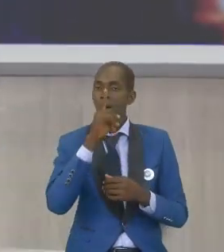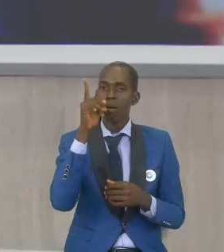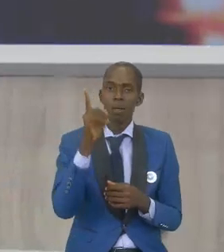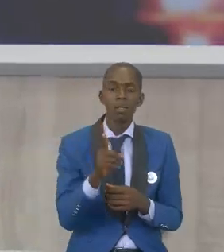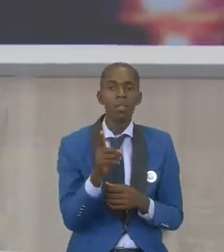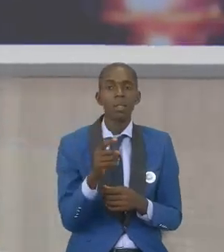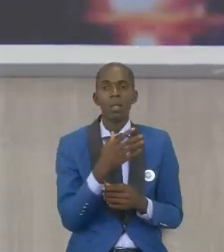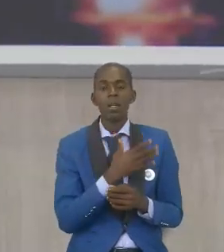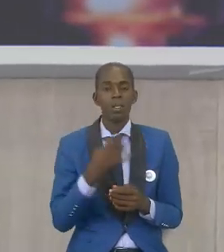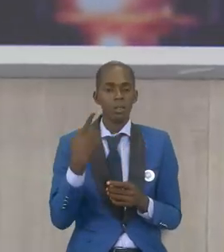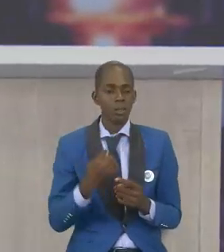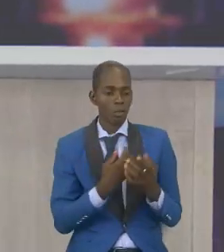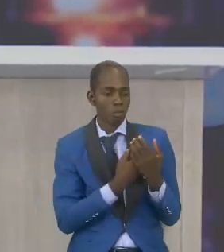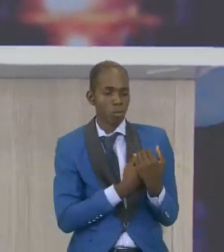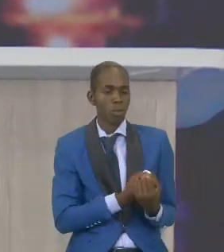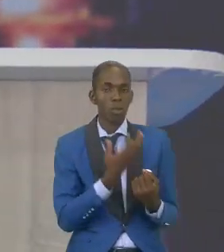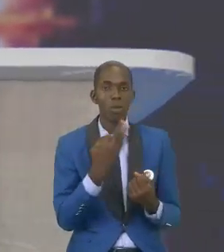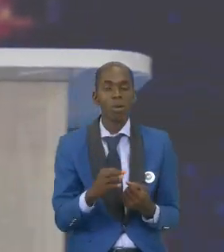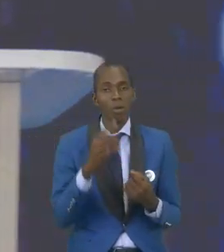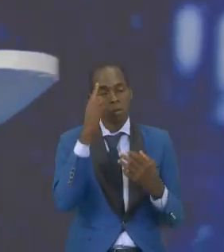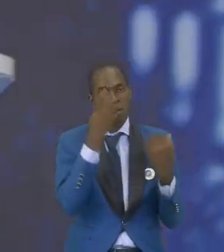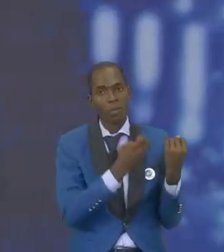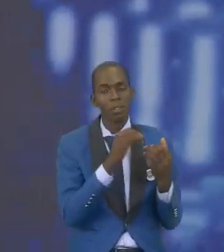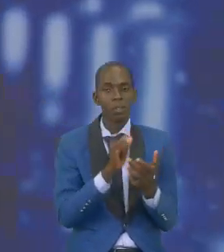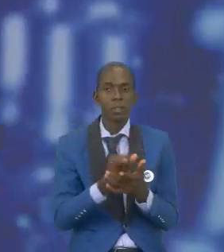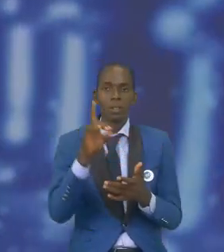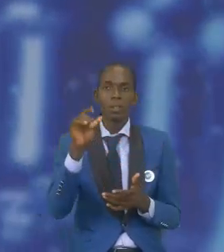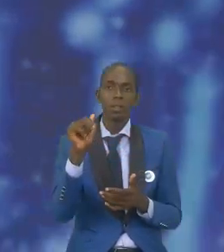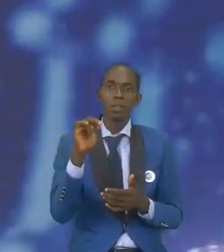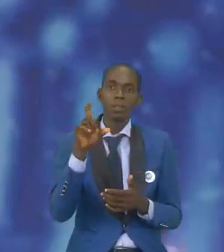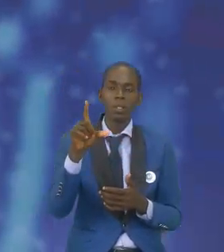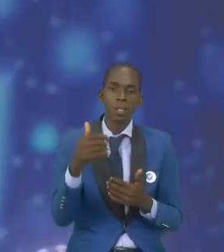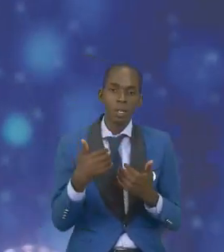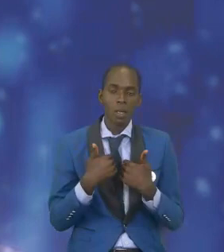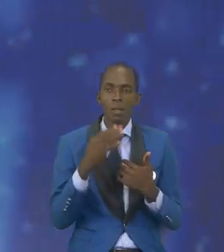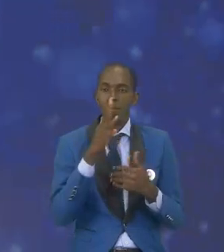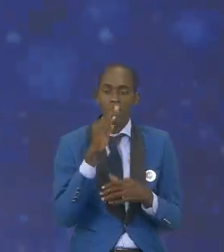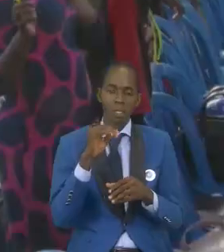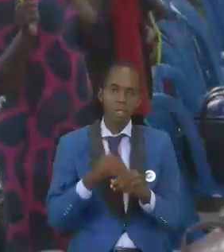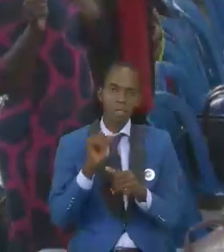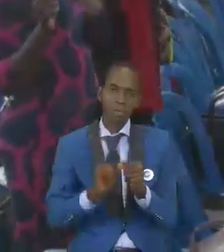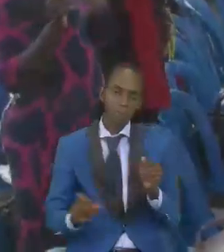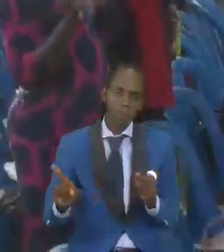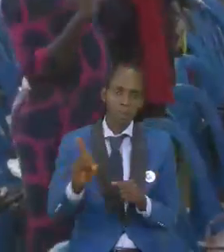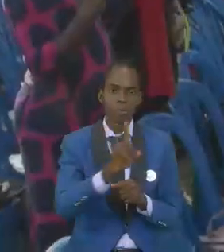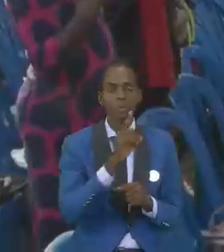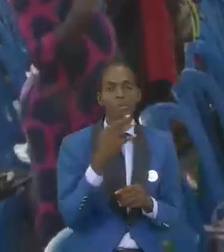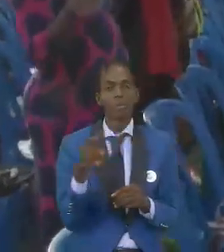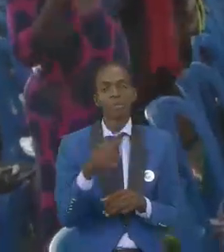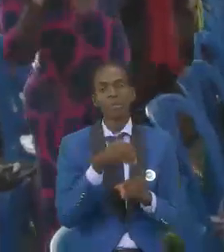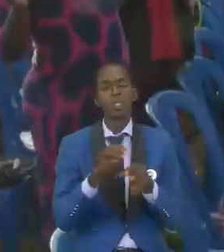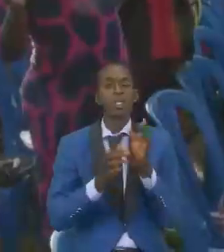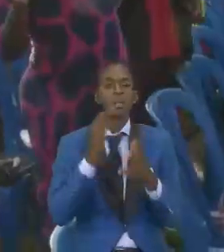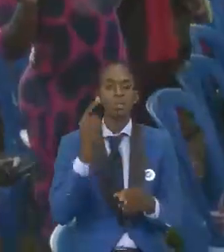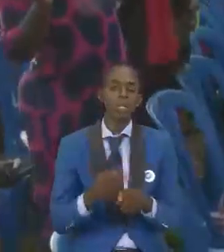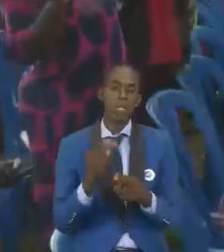and the confidence of faith that Daniel had, be in every one of you in Jesus'